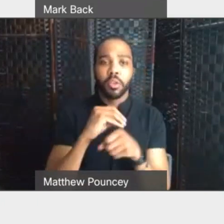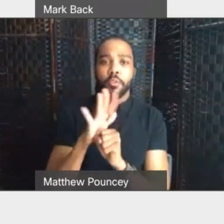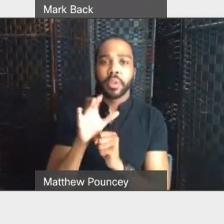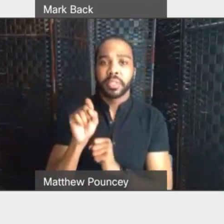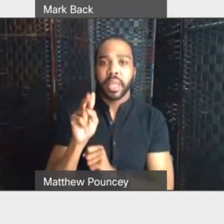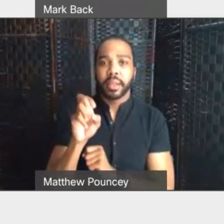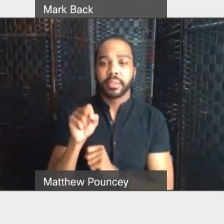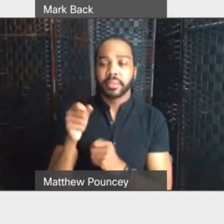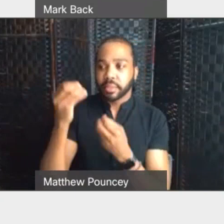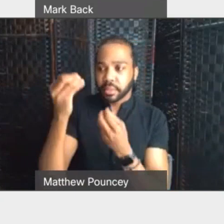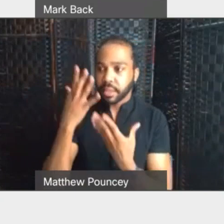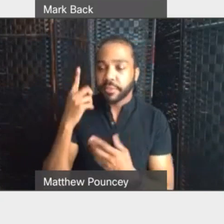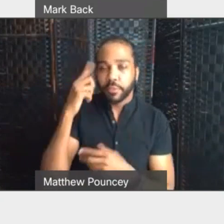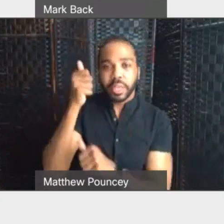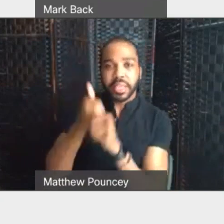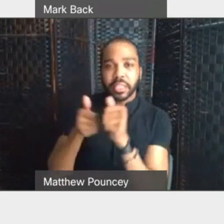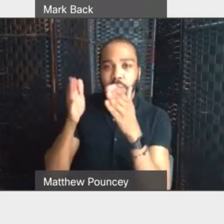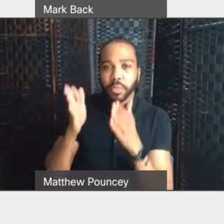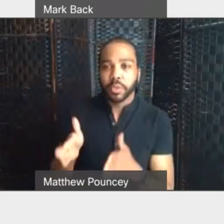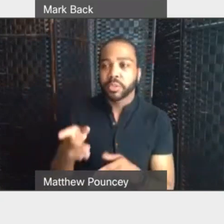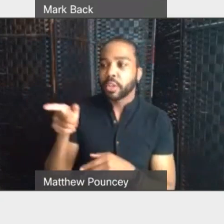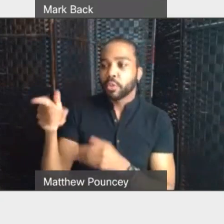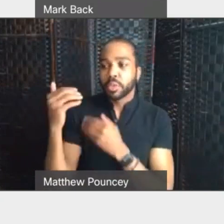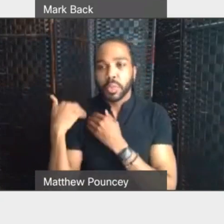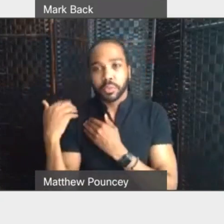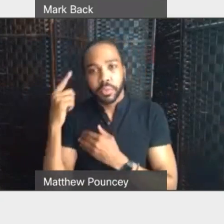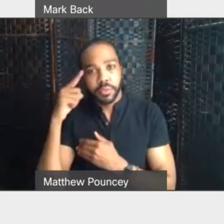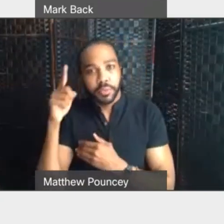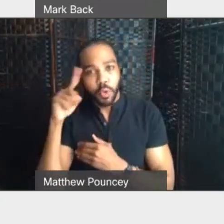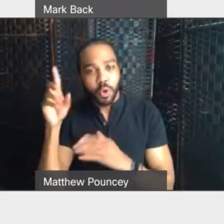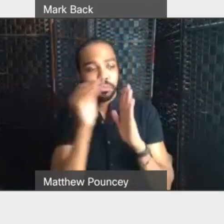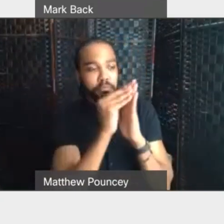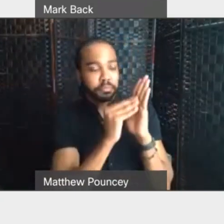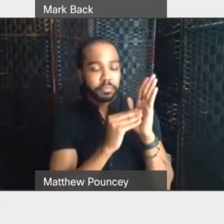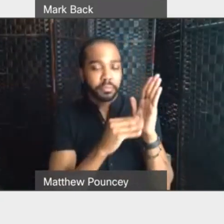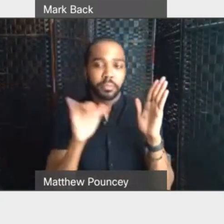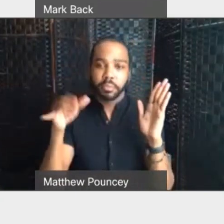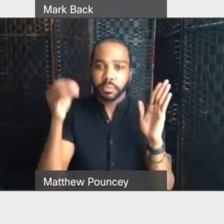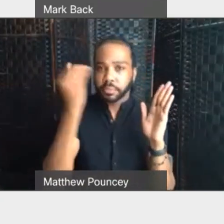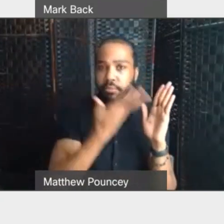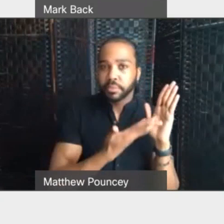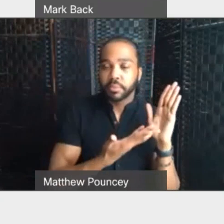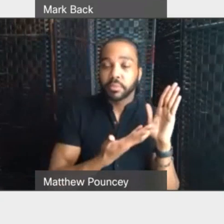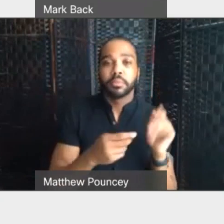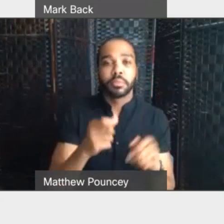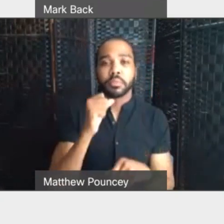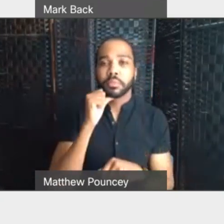for each person for whom they're responsible for entering that data.